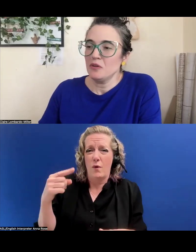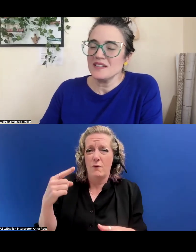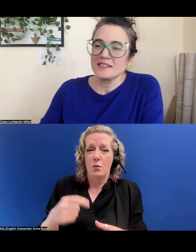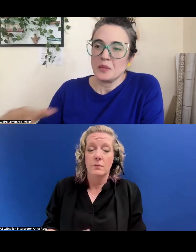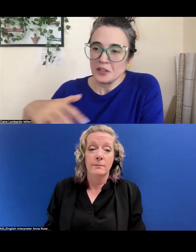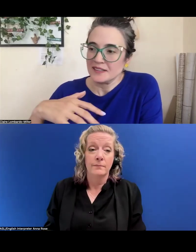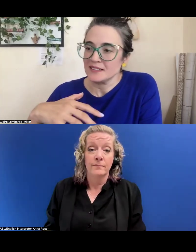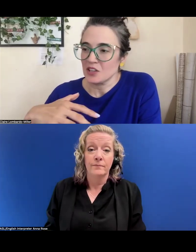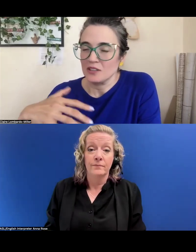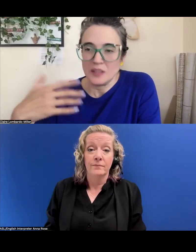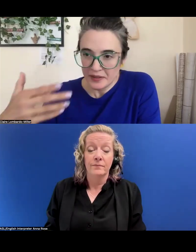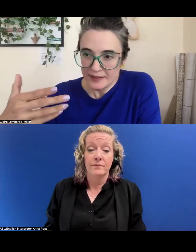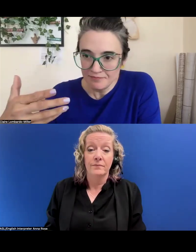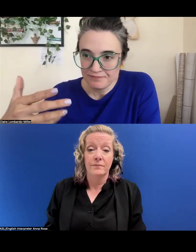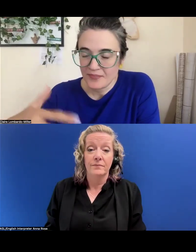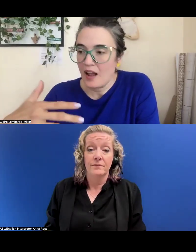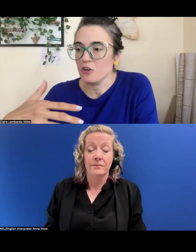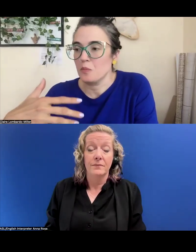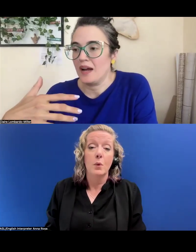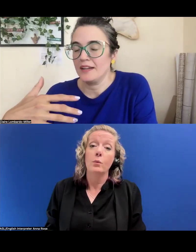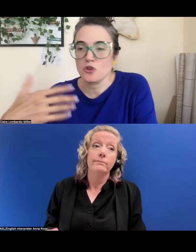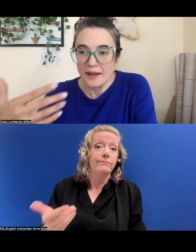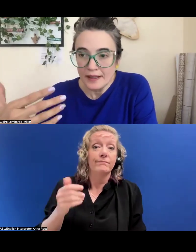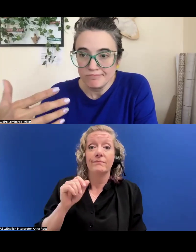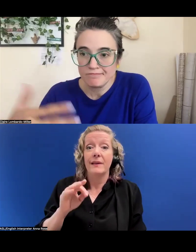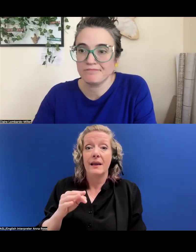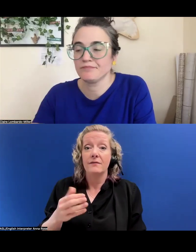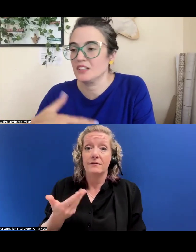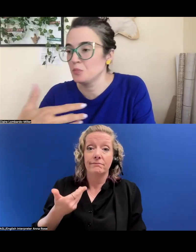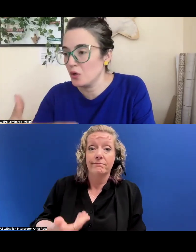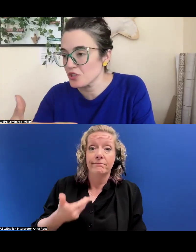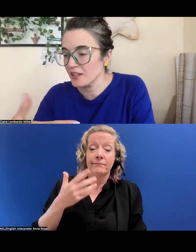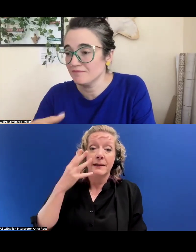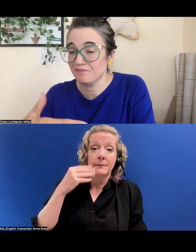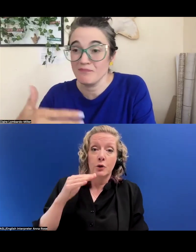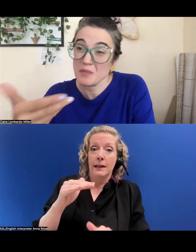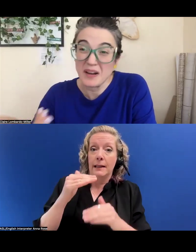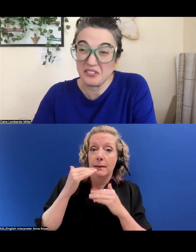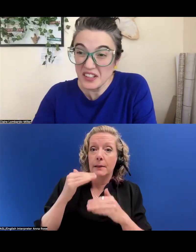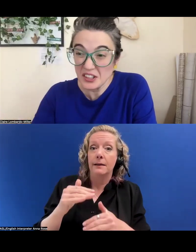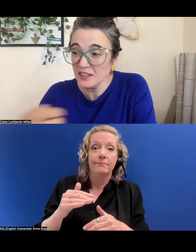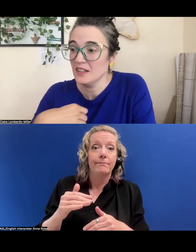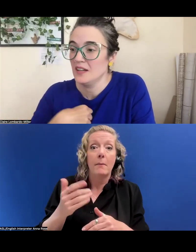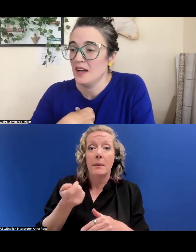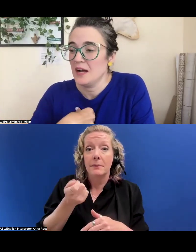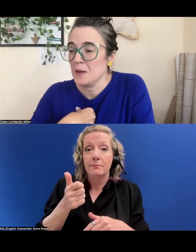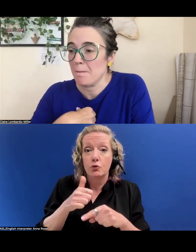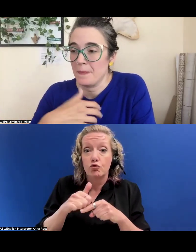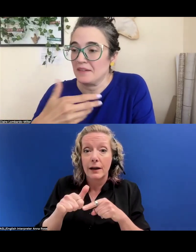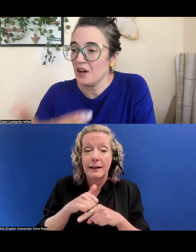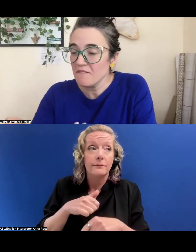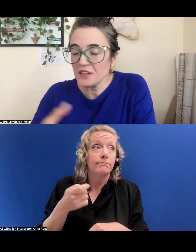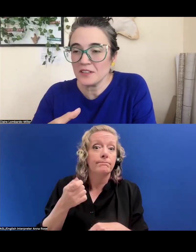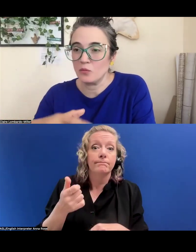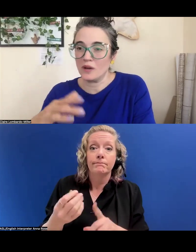So if one's experiences are limited, either by training, exposure, maybe by fear,